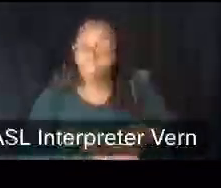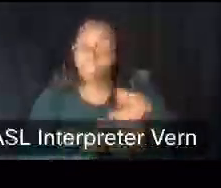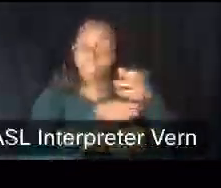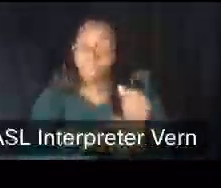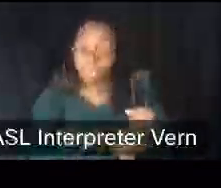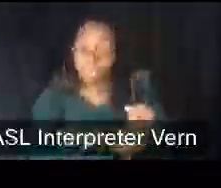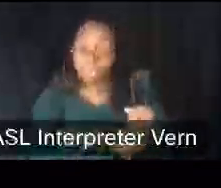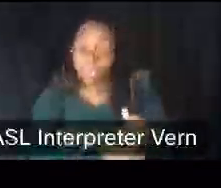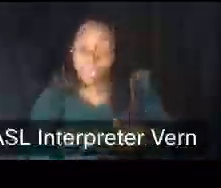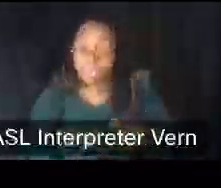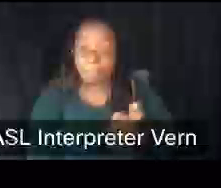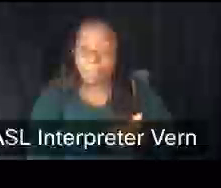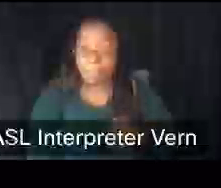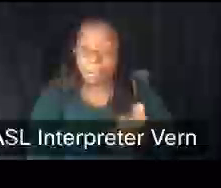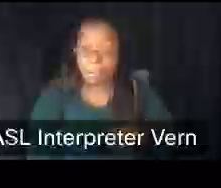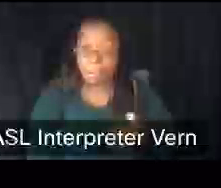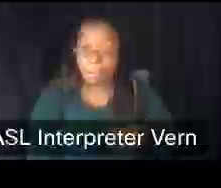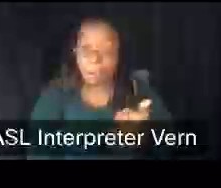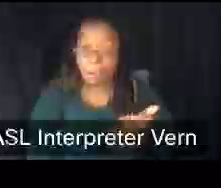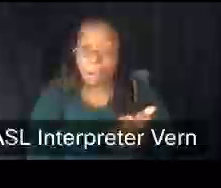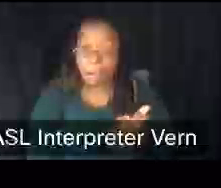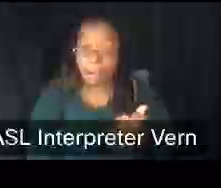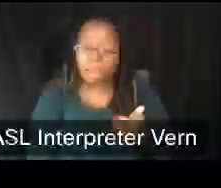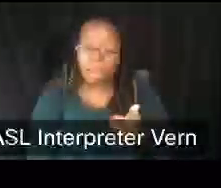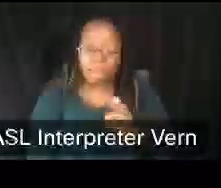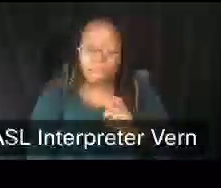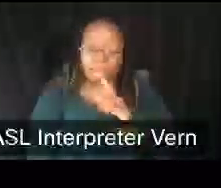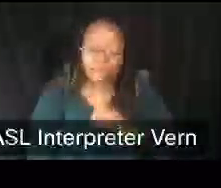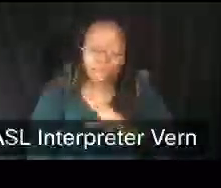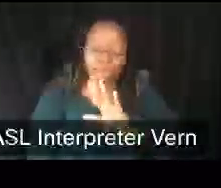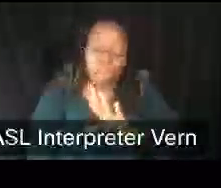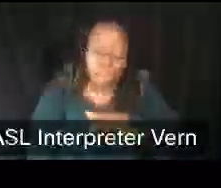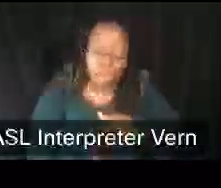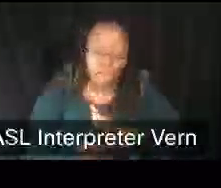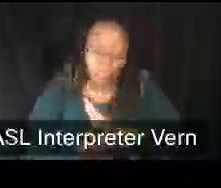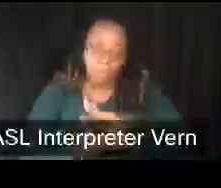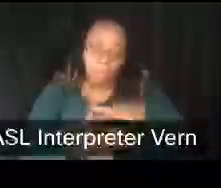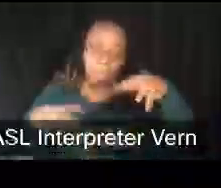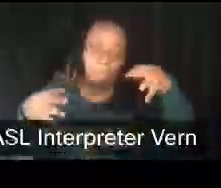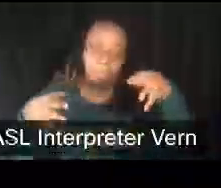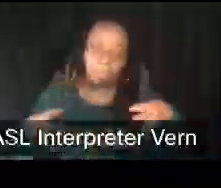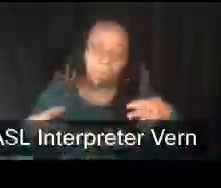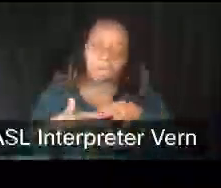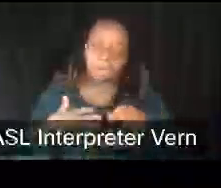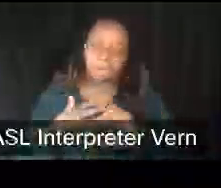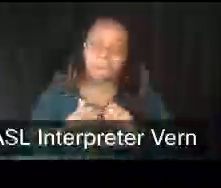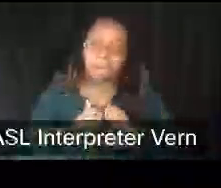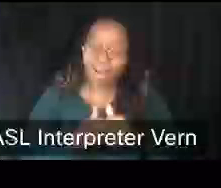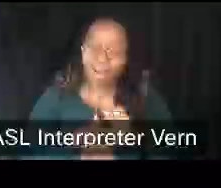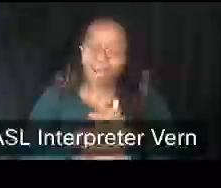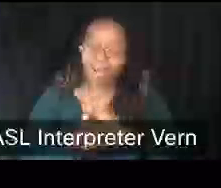is truly their autonomy and, like, their choices of how they share their story and their